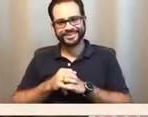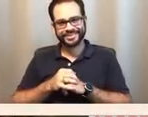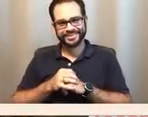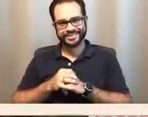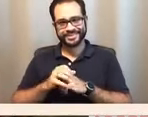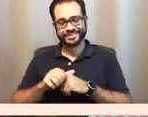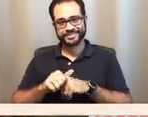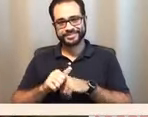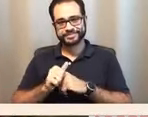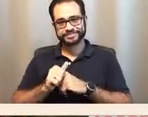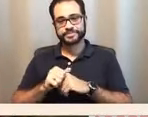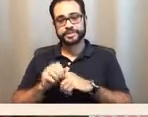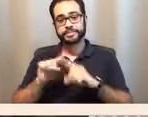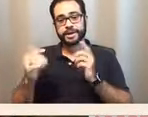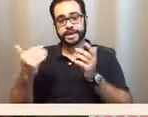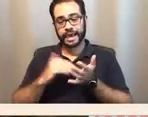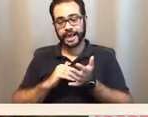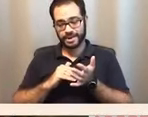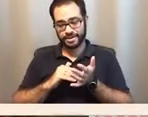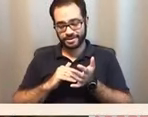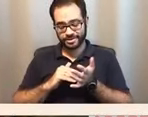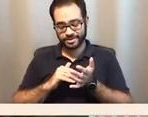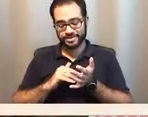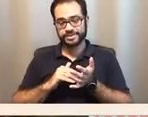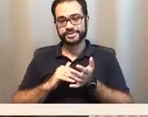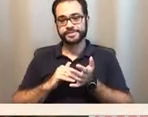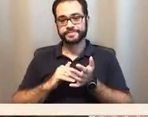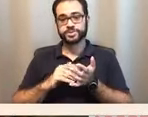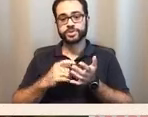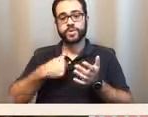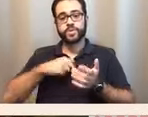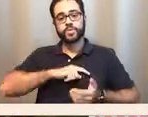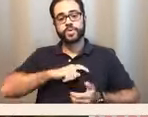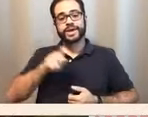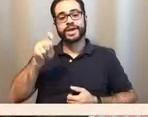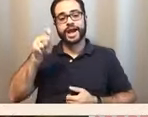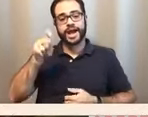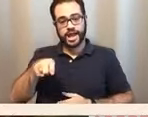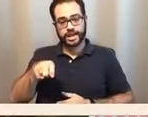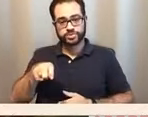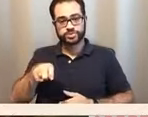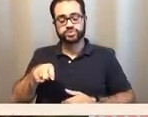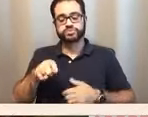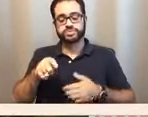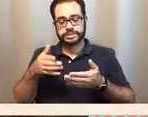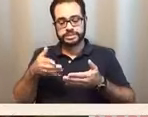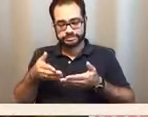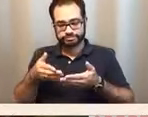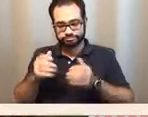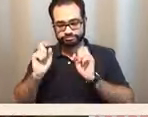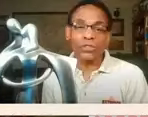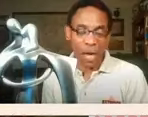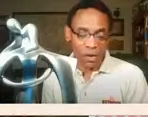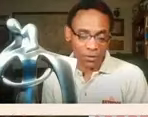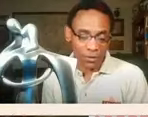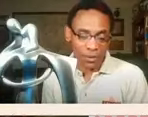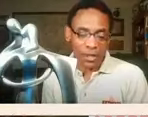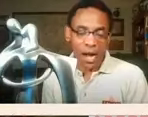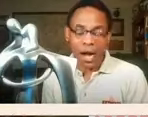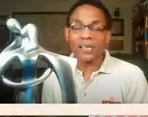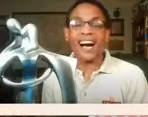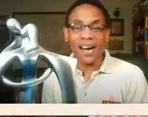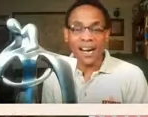But once again, we have to be able to give our spouse our